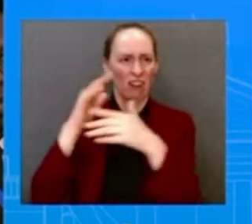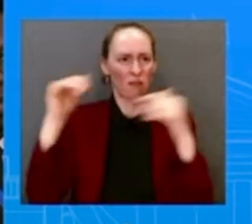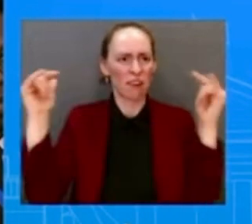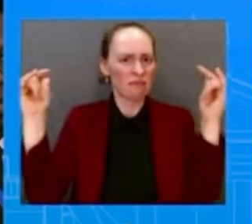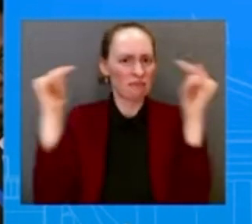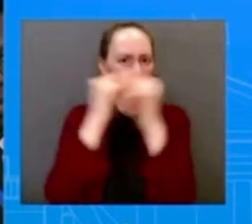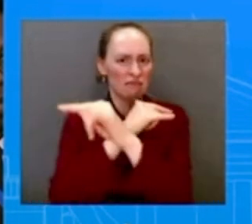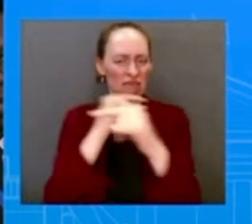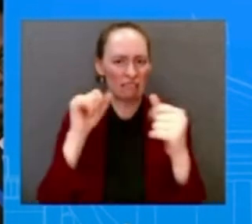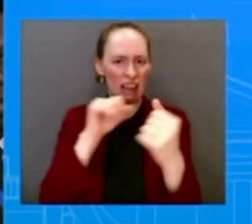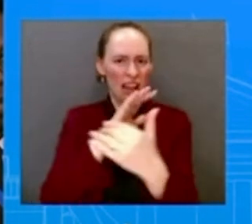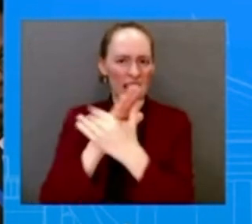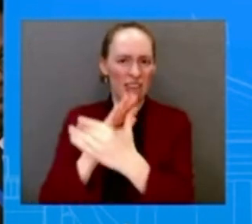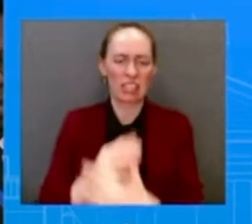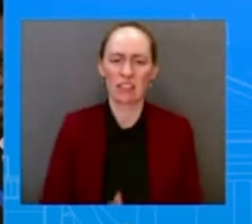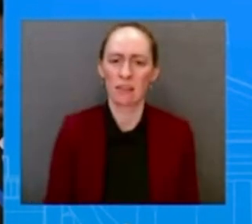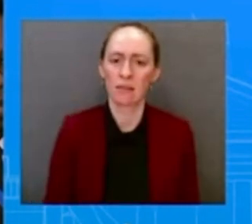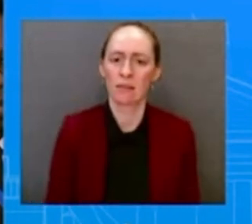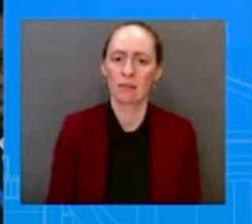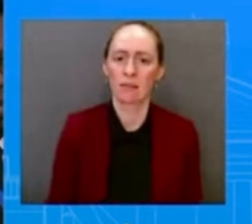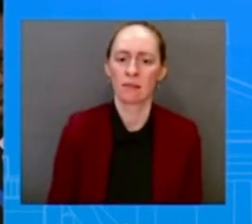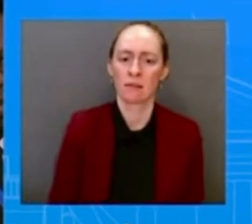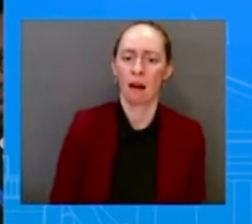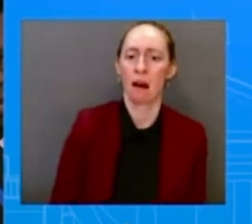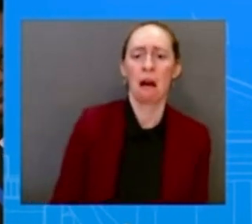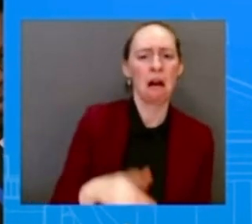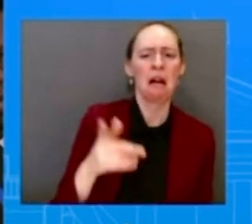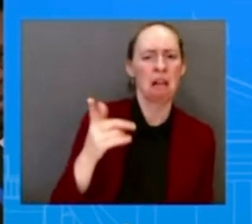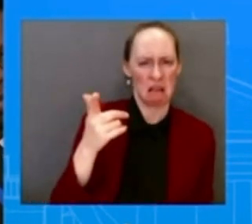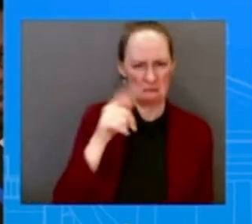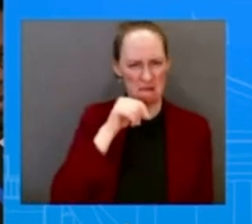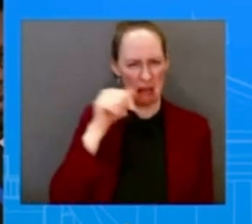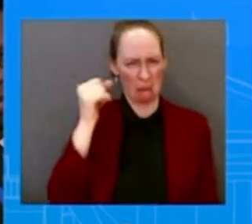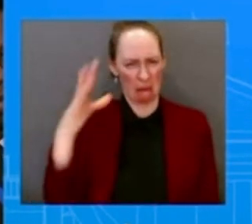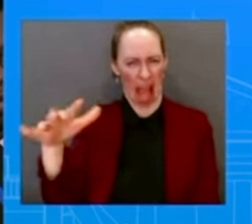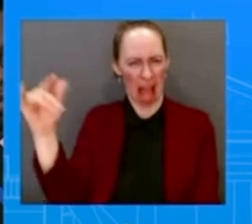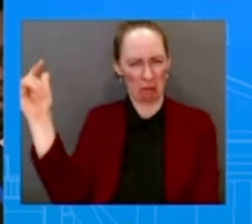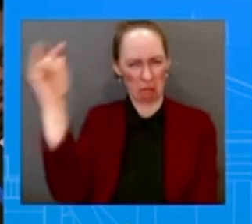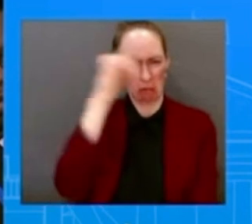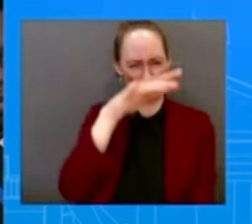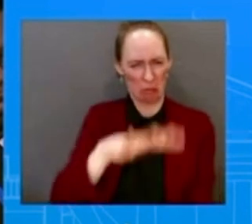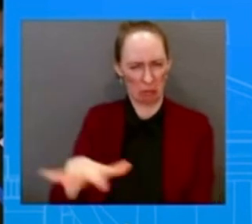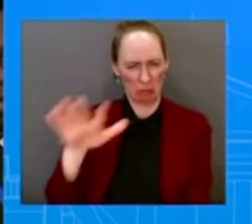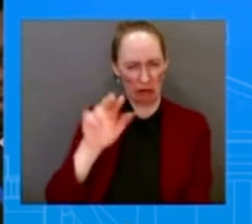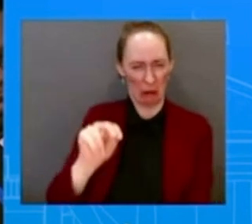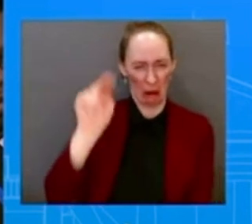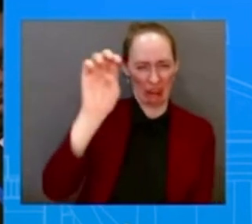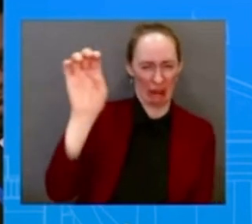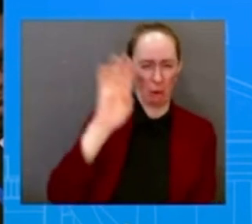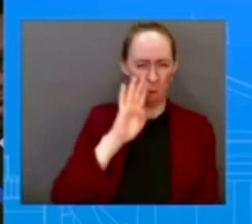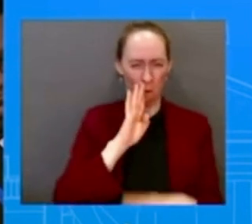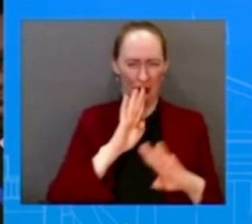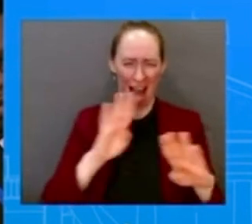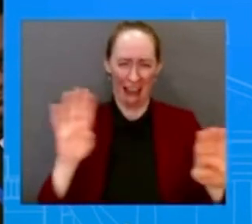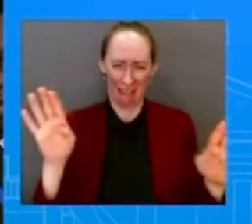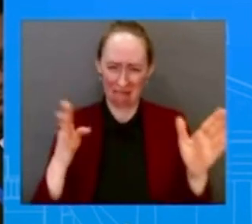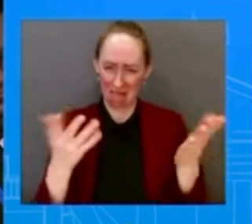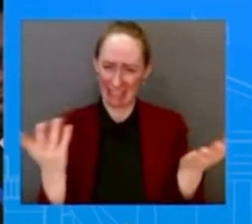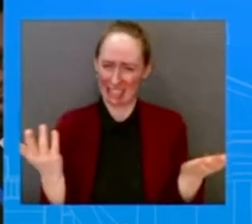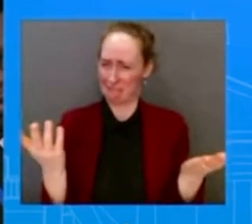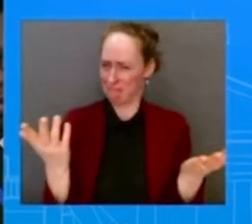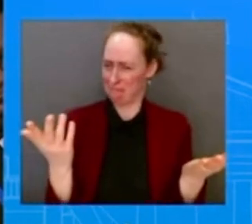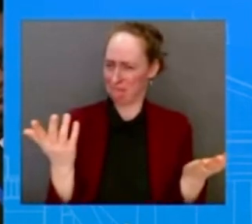all that many planes. It's not like it was in the middle of the Northeast Corridor or something. Is there no way you guys could have said, hey,